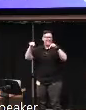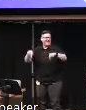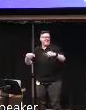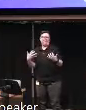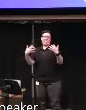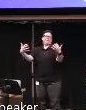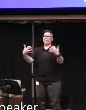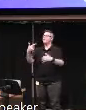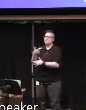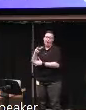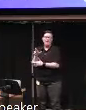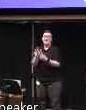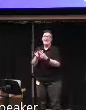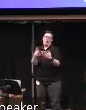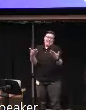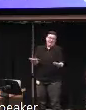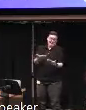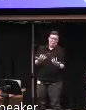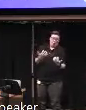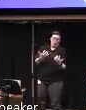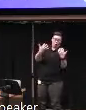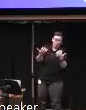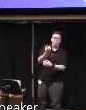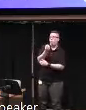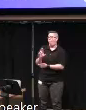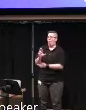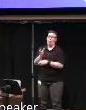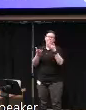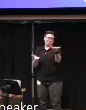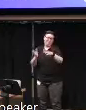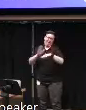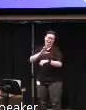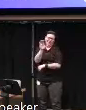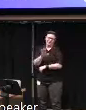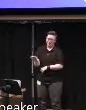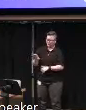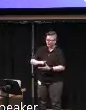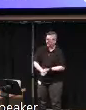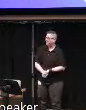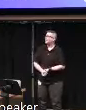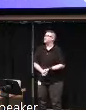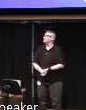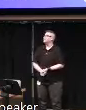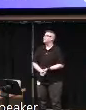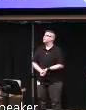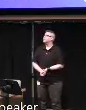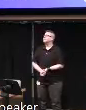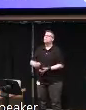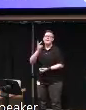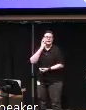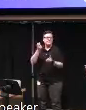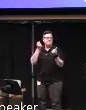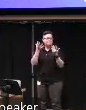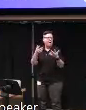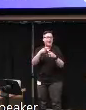venue of Grand Rounds, whether you're here in the Class of 62 auditorium with us, or if you're connecting with us by Zoom. I see that